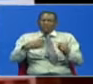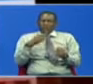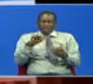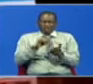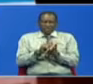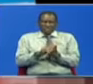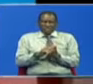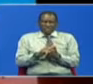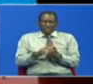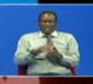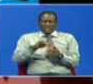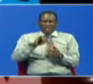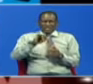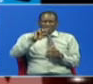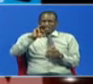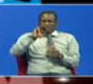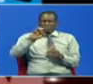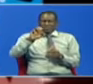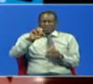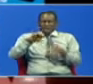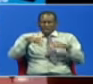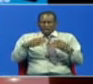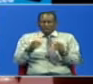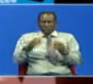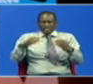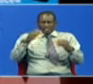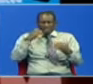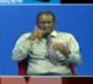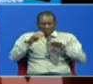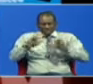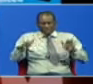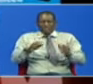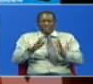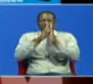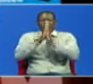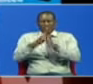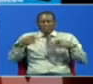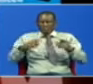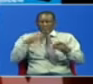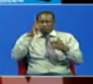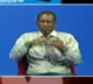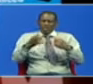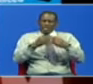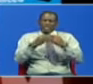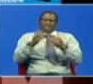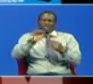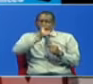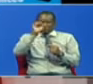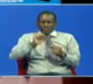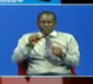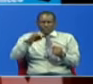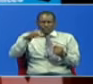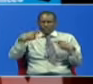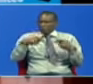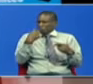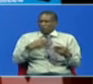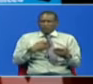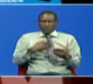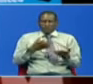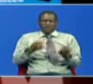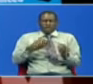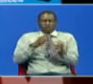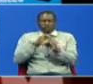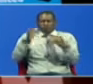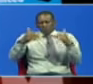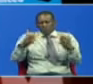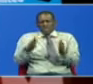had a role in the way the disease spreads in the country, considering that the DG has said 8% of the cases that we have are asymptomatic, and